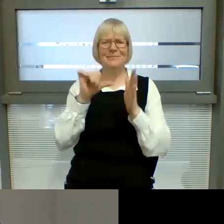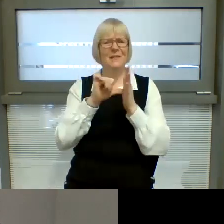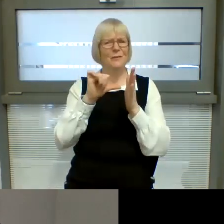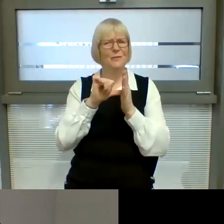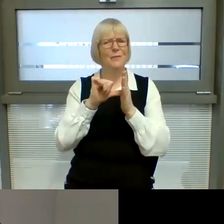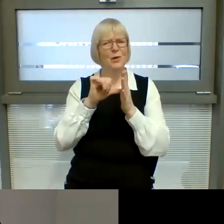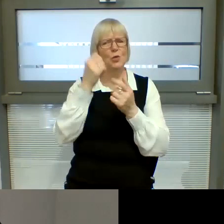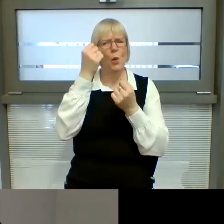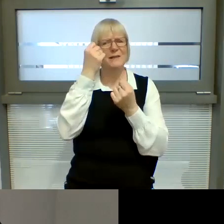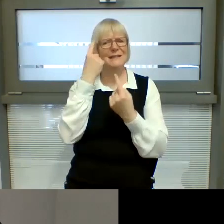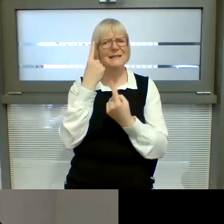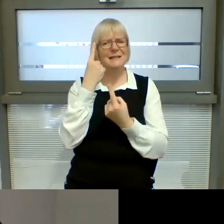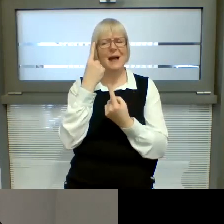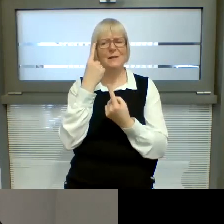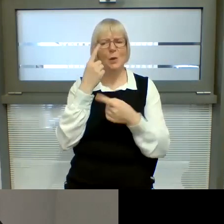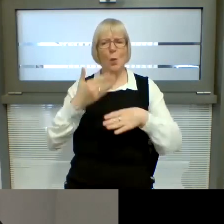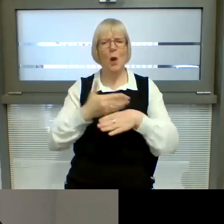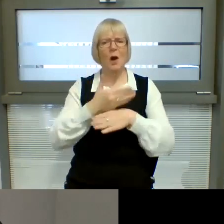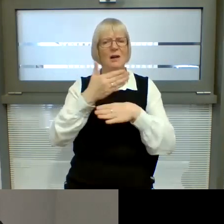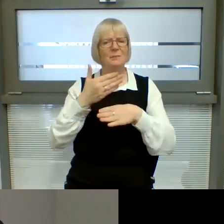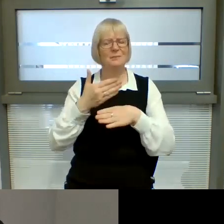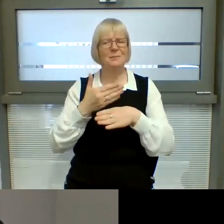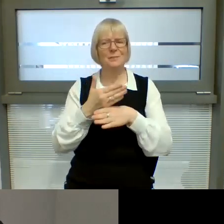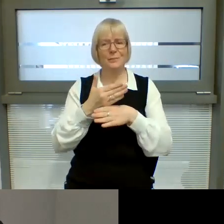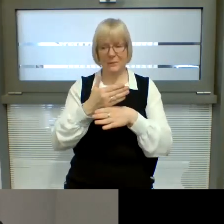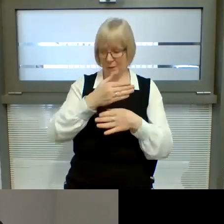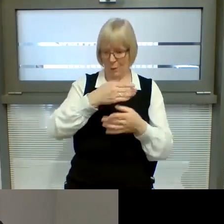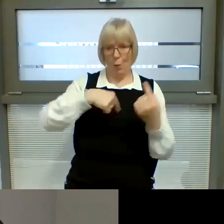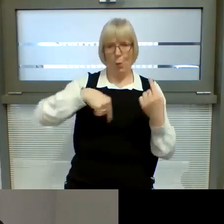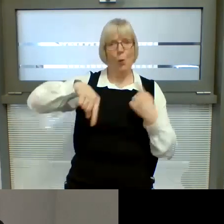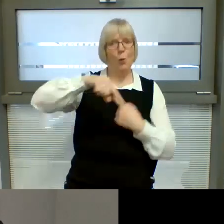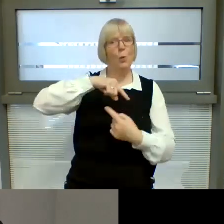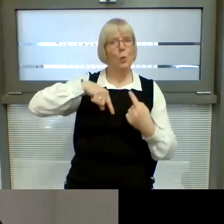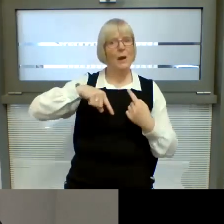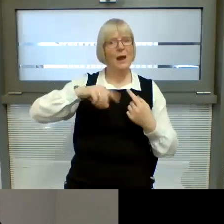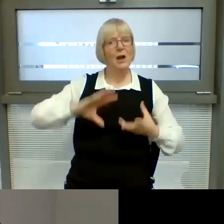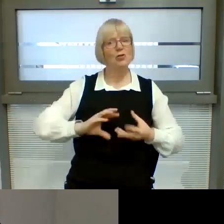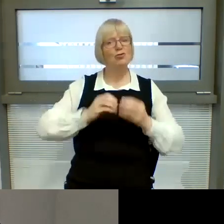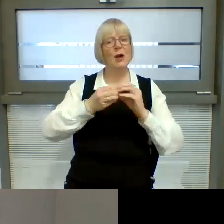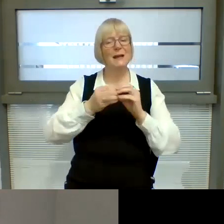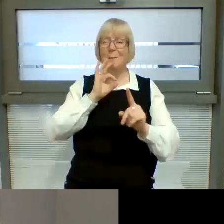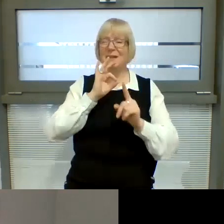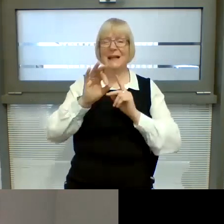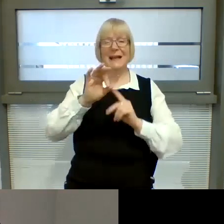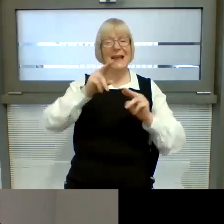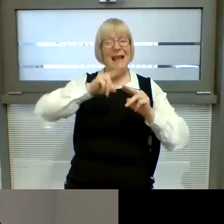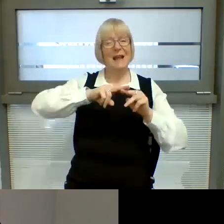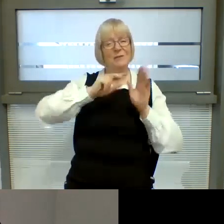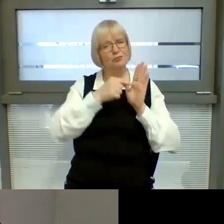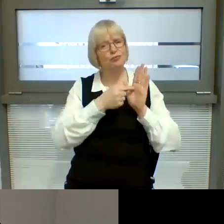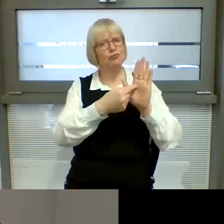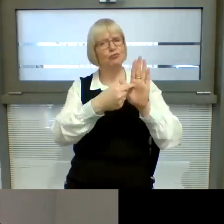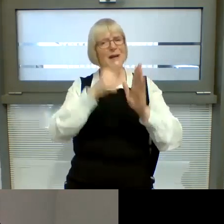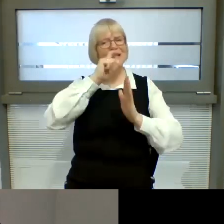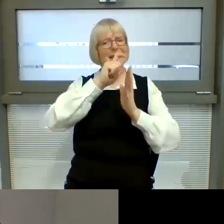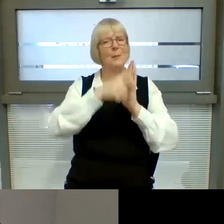understand the work that we create, especially if it has a disability context, because it's